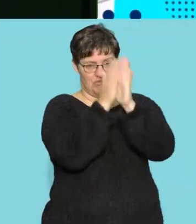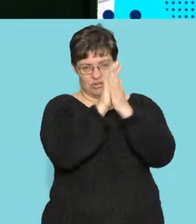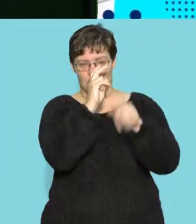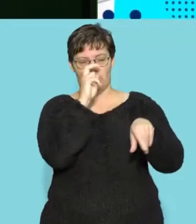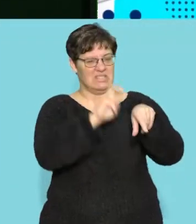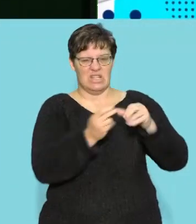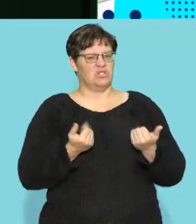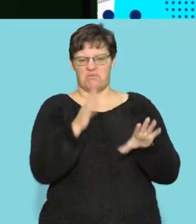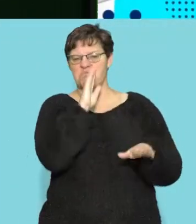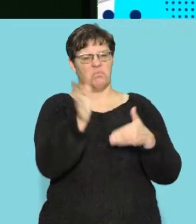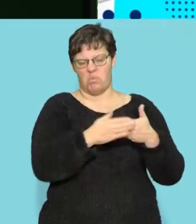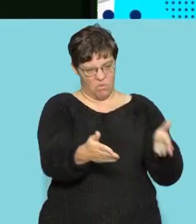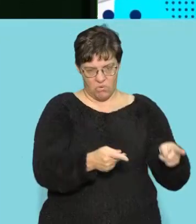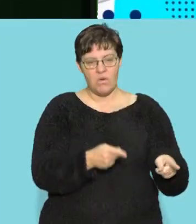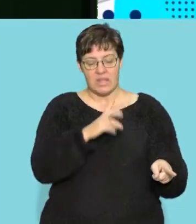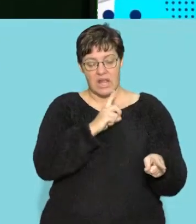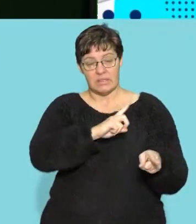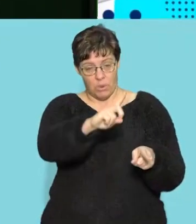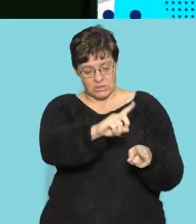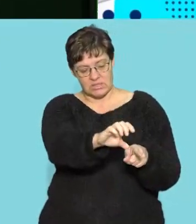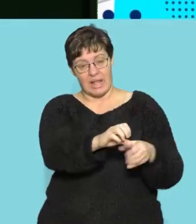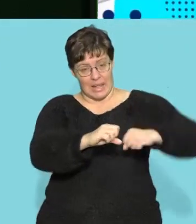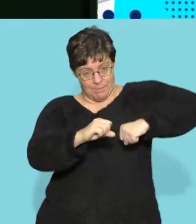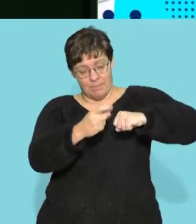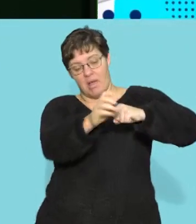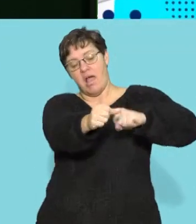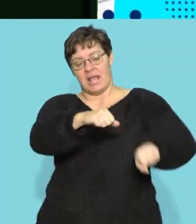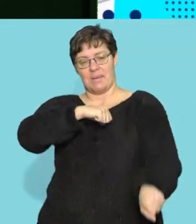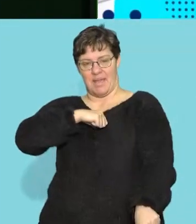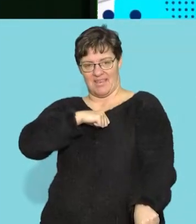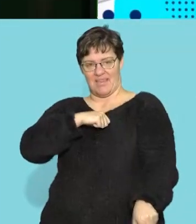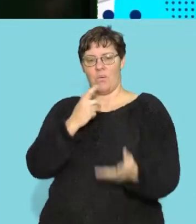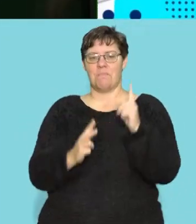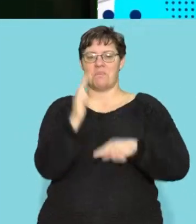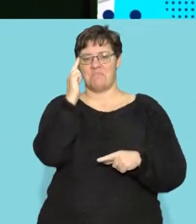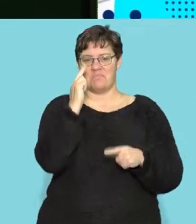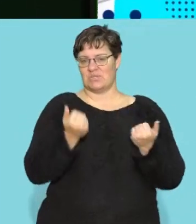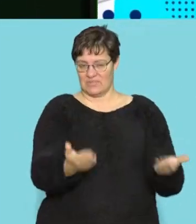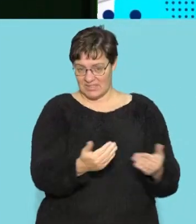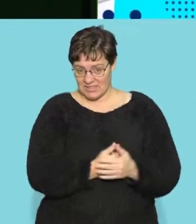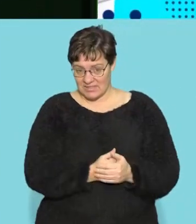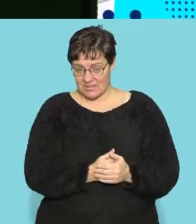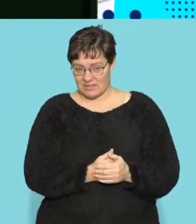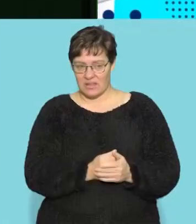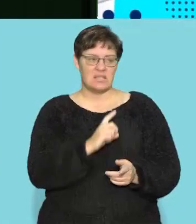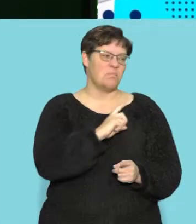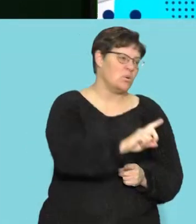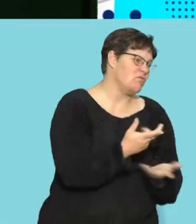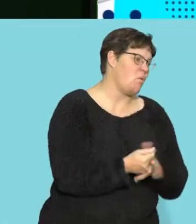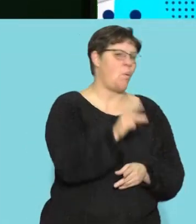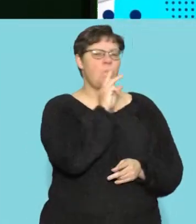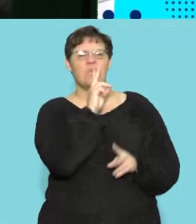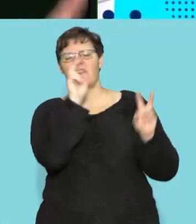I don't need that service anymore, the deposit is refunded to you. Therefore, your deposits, whether it be for water